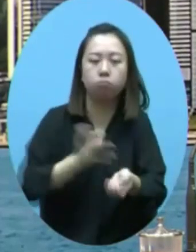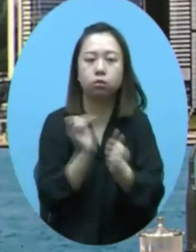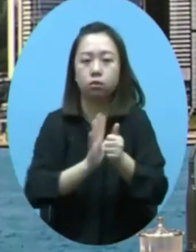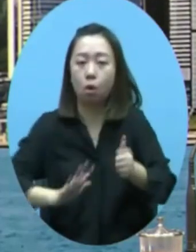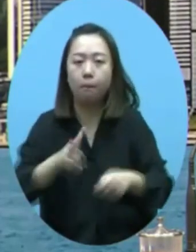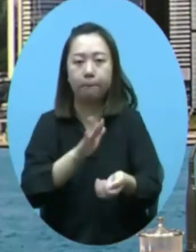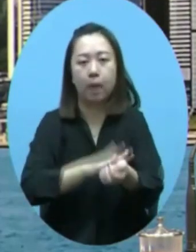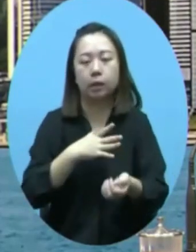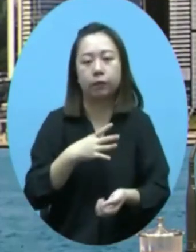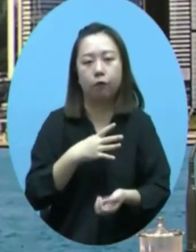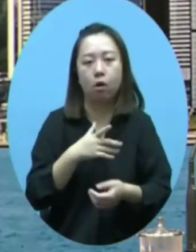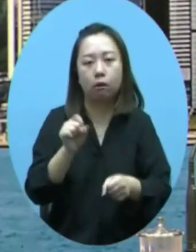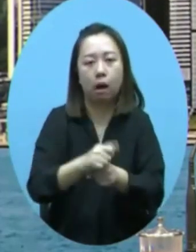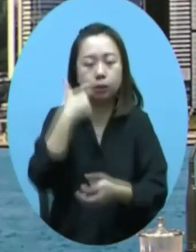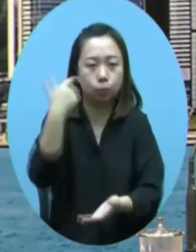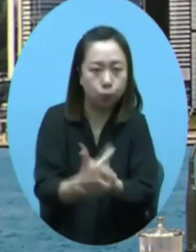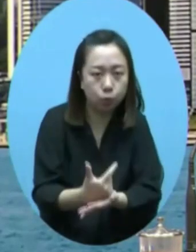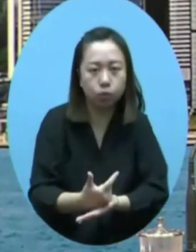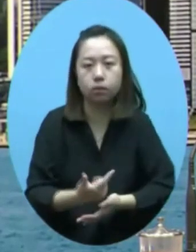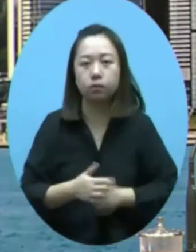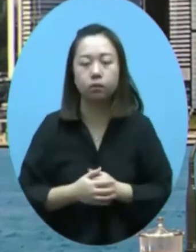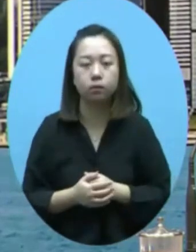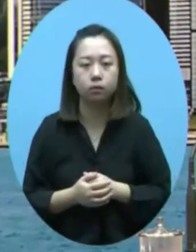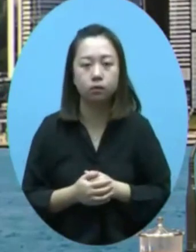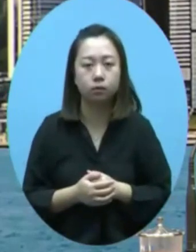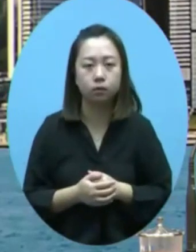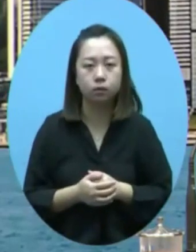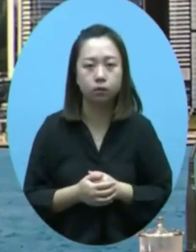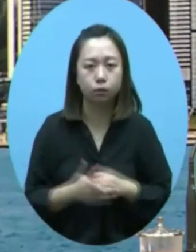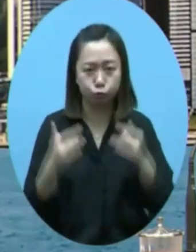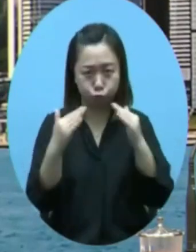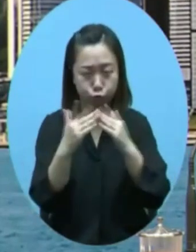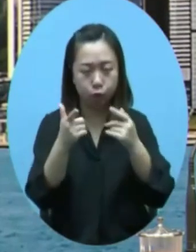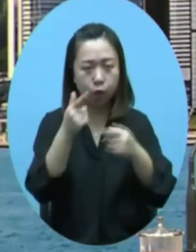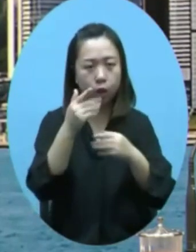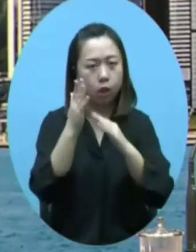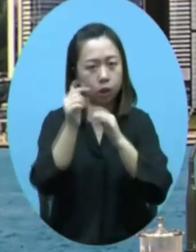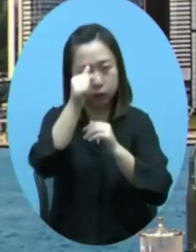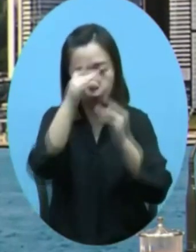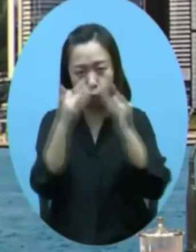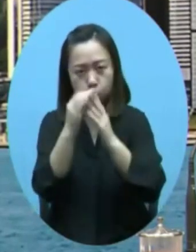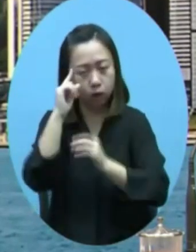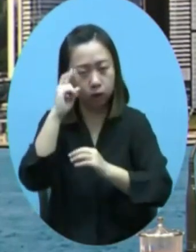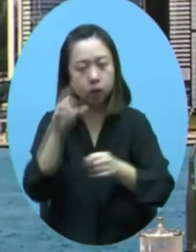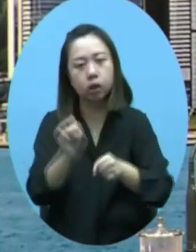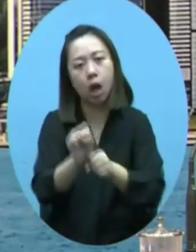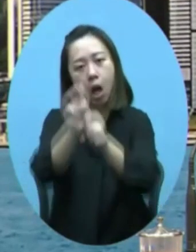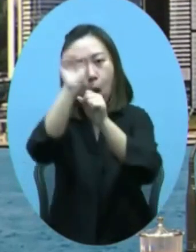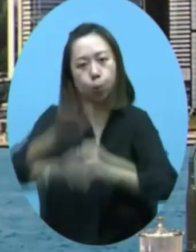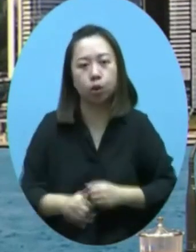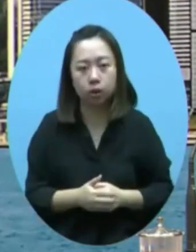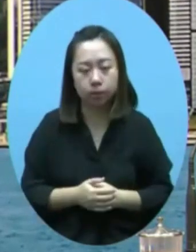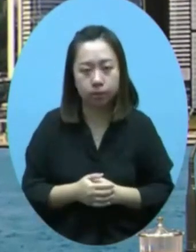diseases, and that could actually worsen their condition, so the days spent